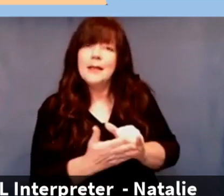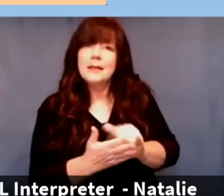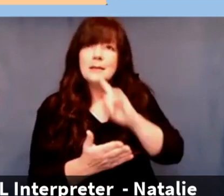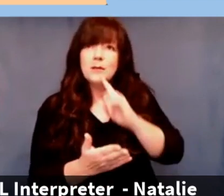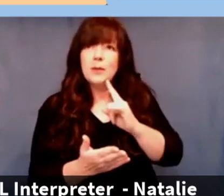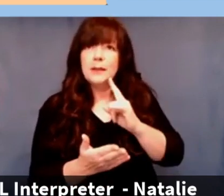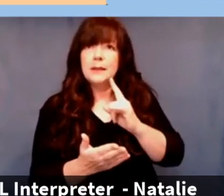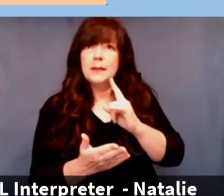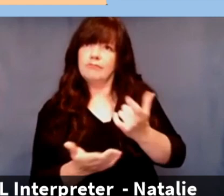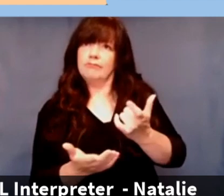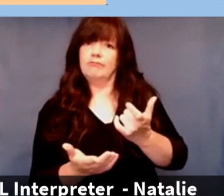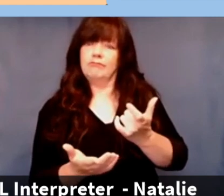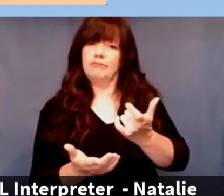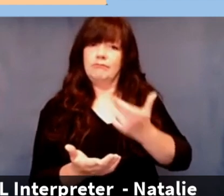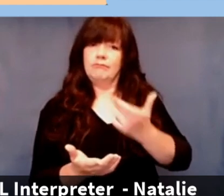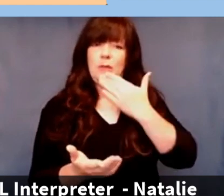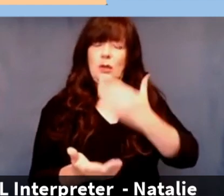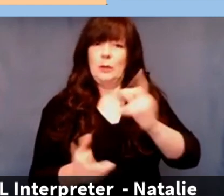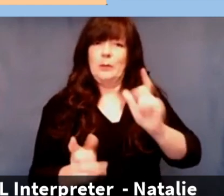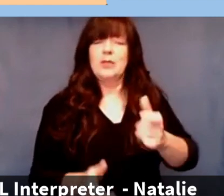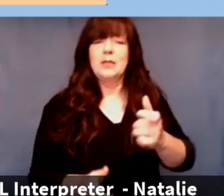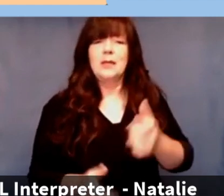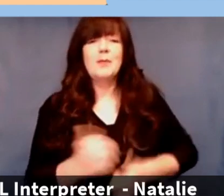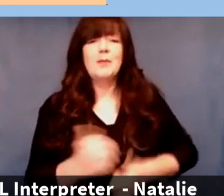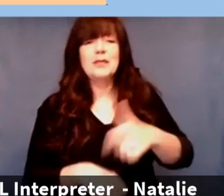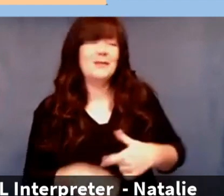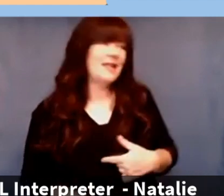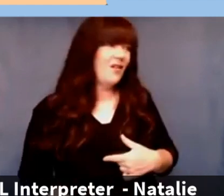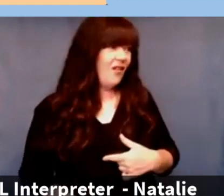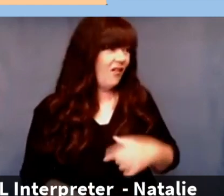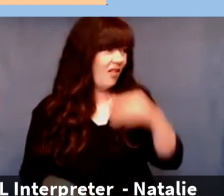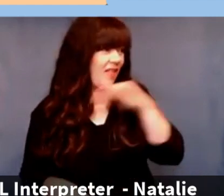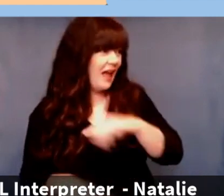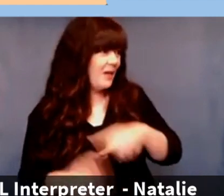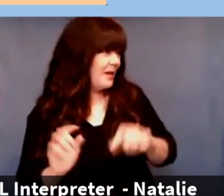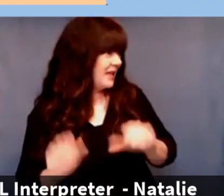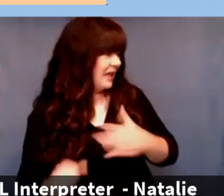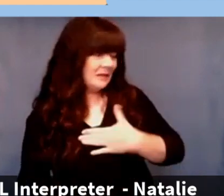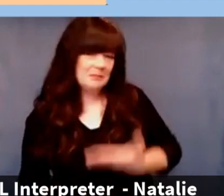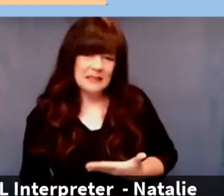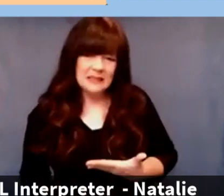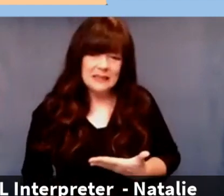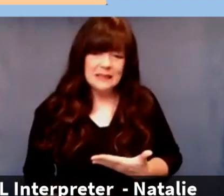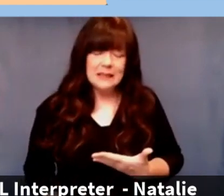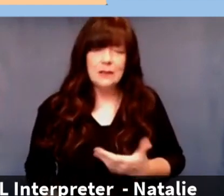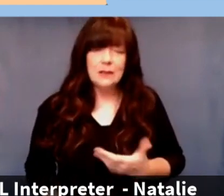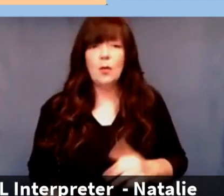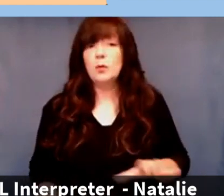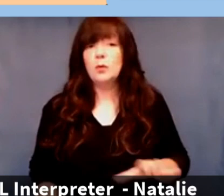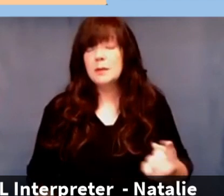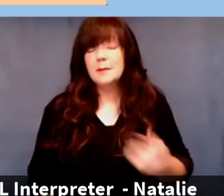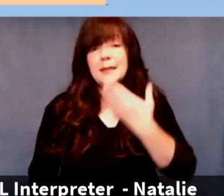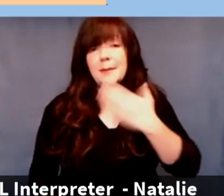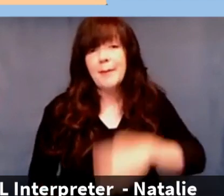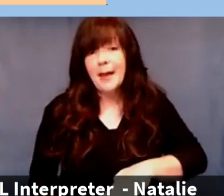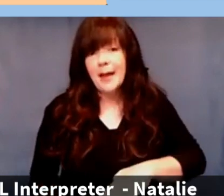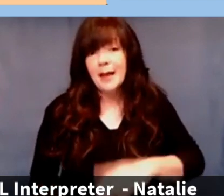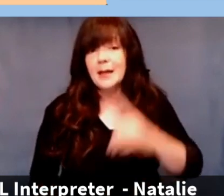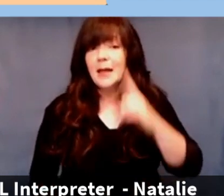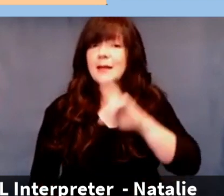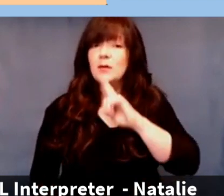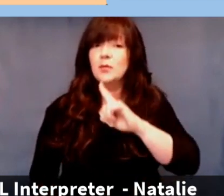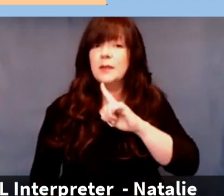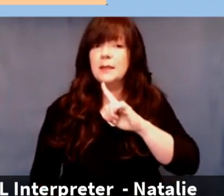Like, you tell a lie and then you're like, oh God, can I fess up? Like, can I, or you do something bad. I think it takes, like, a really